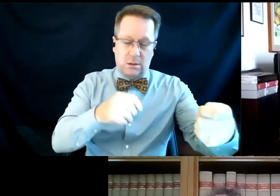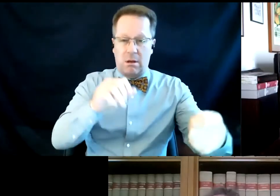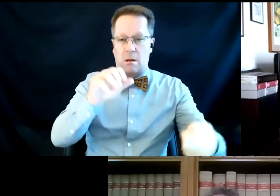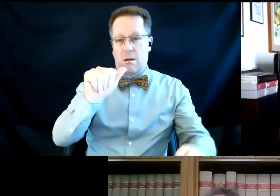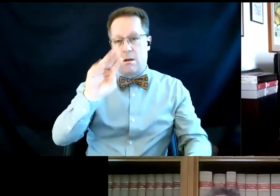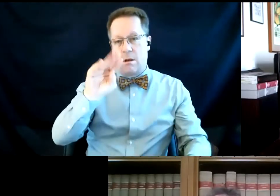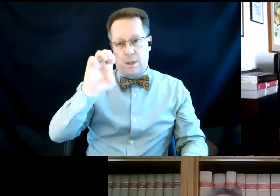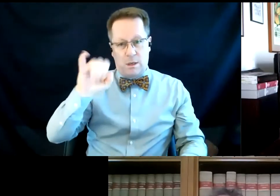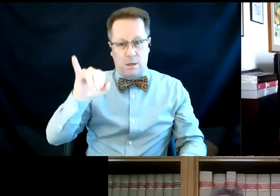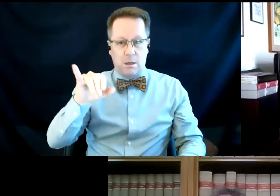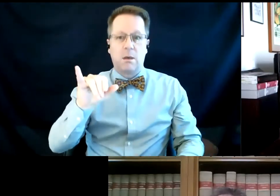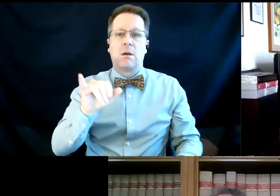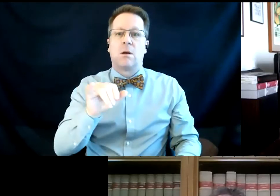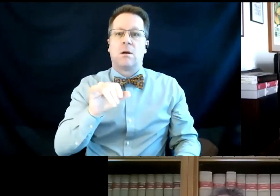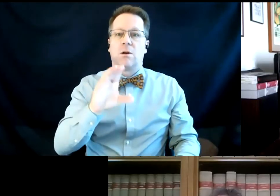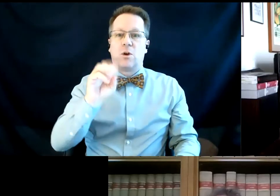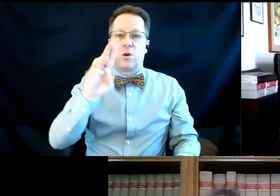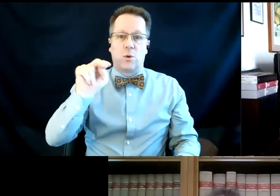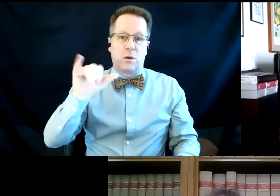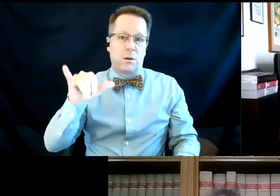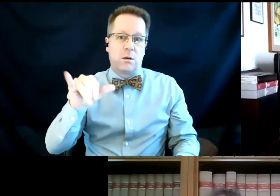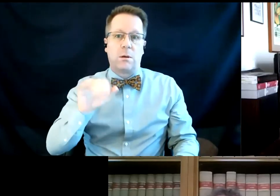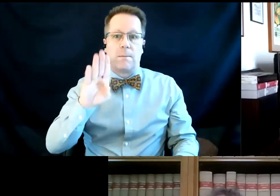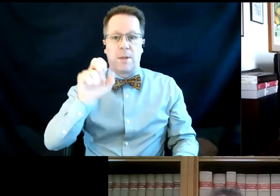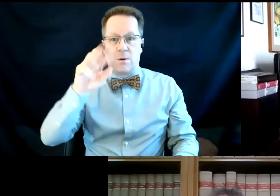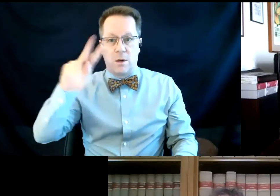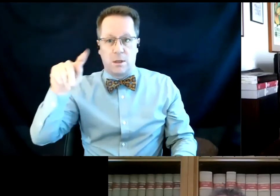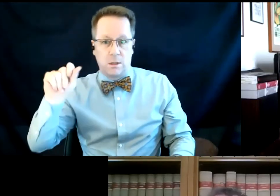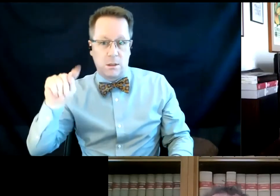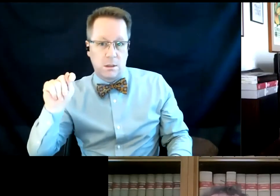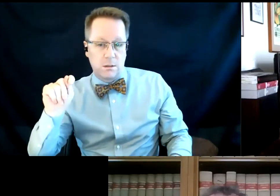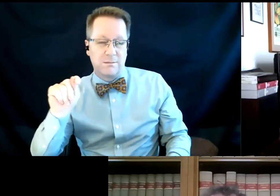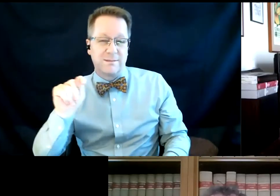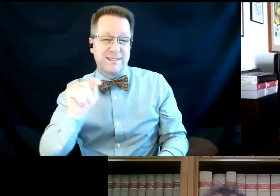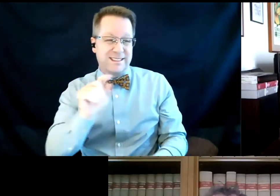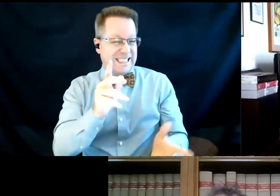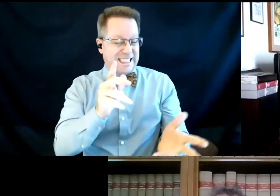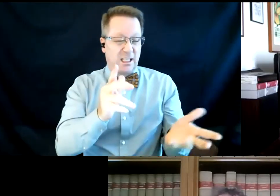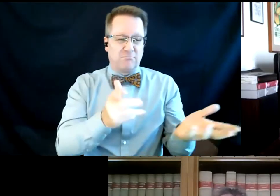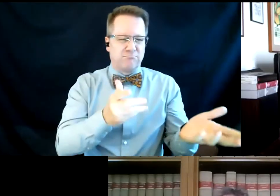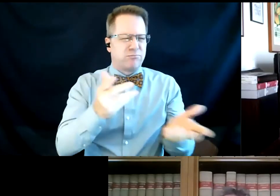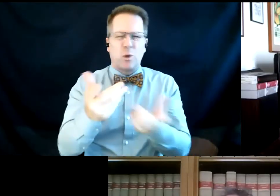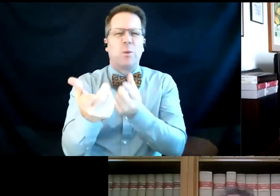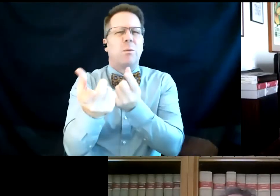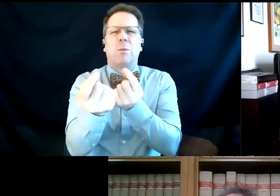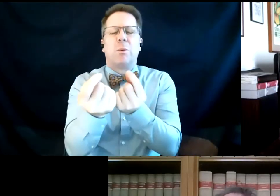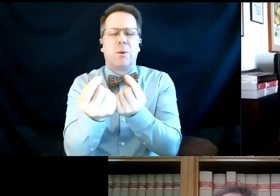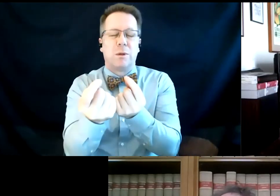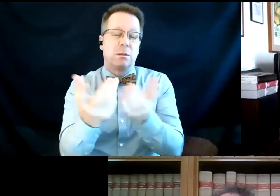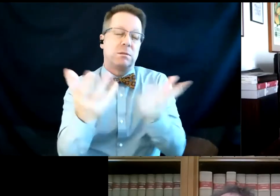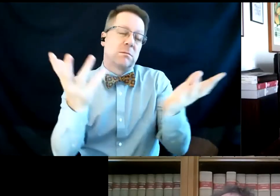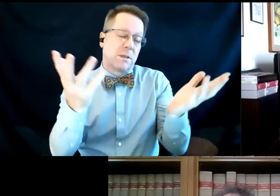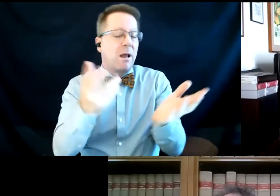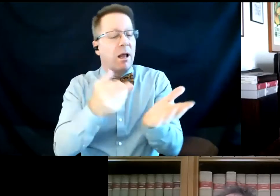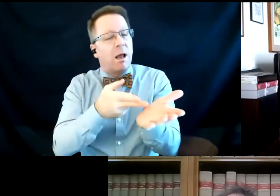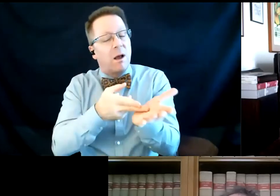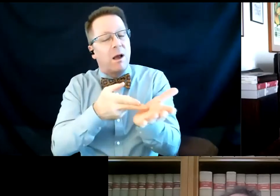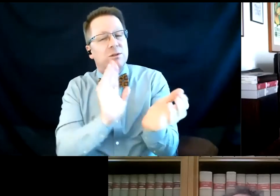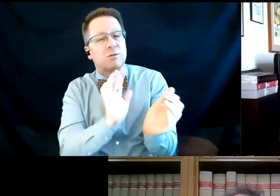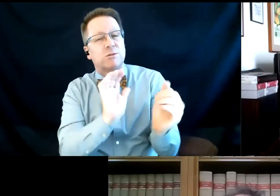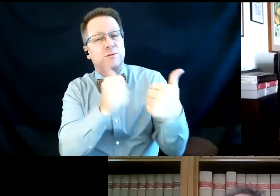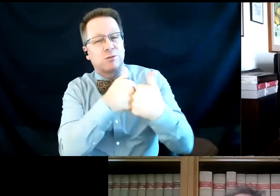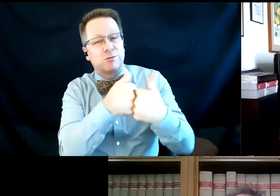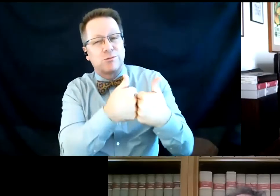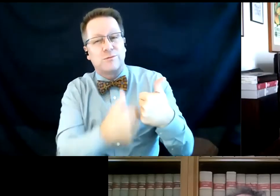conservative liberal split on the Supreme Court. And it's a challenge. It's definitely going to be a challenge. But